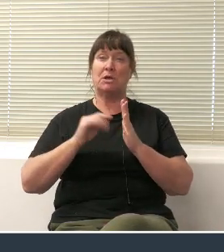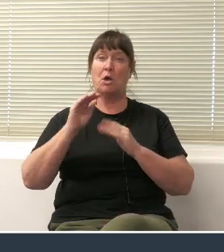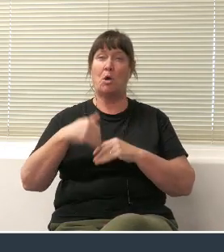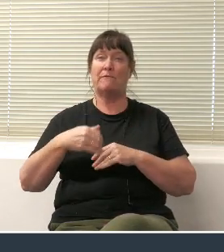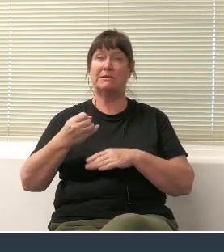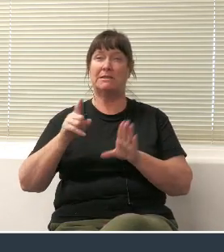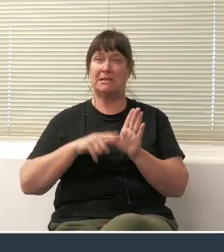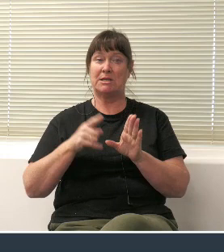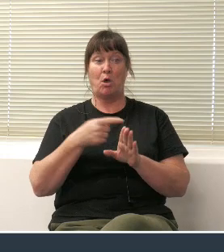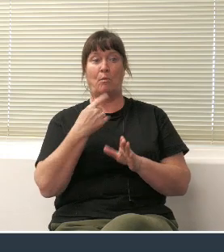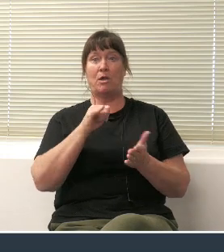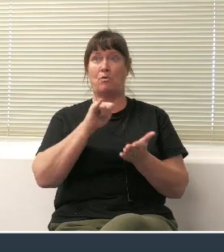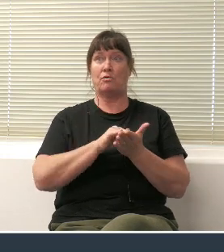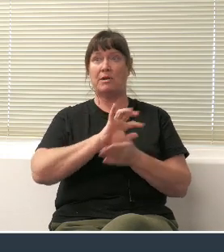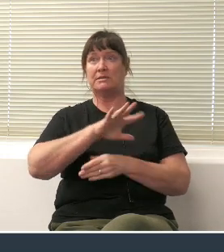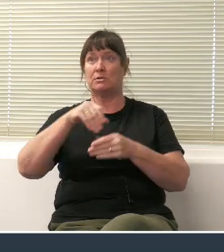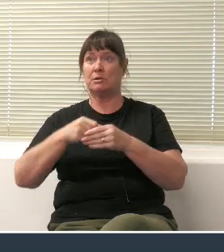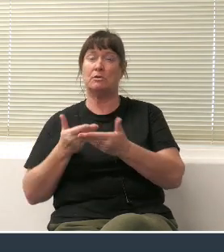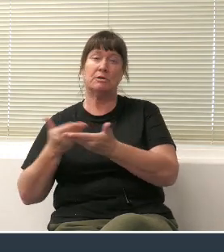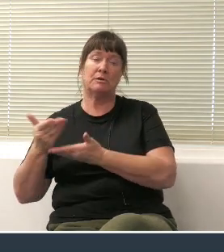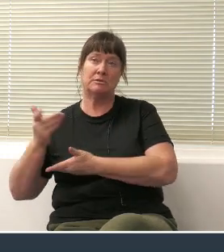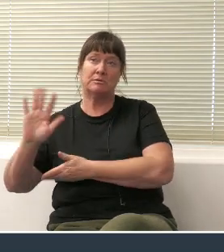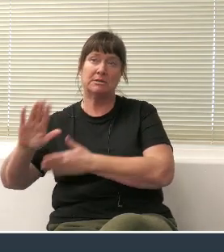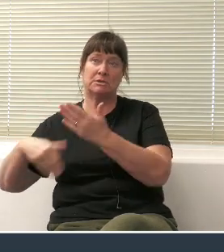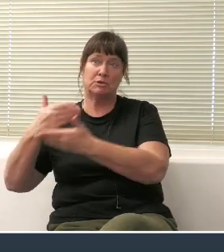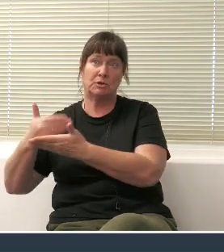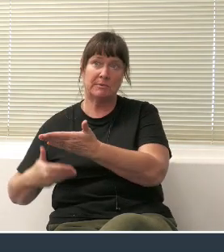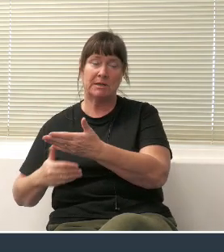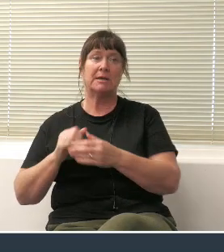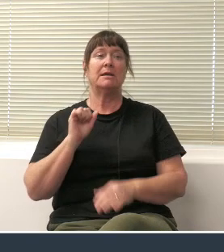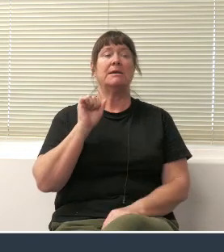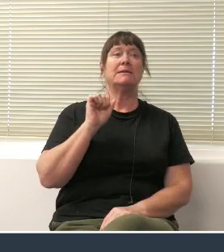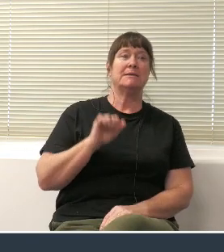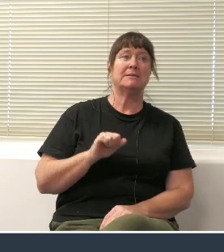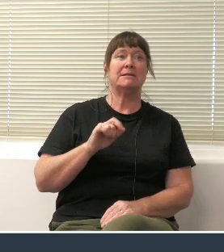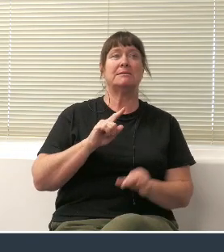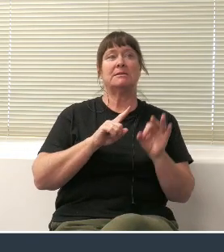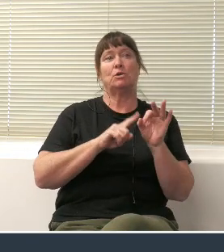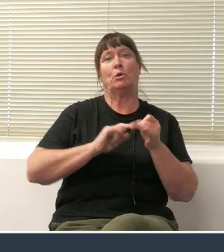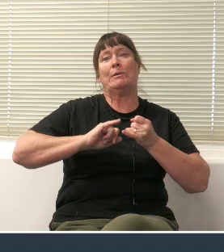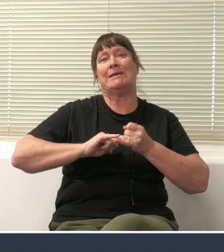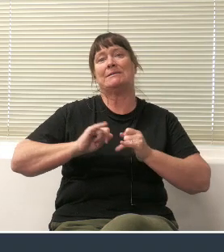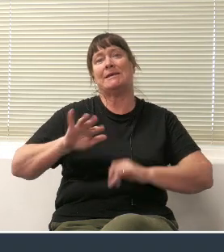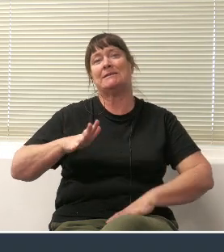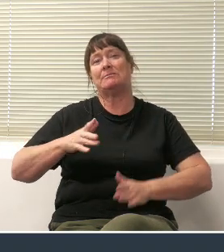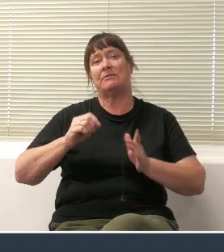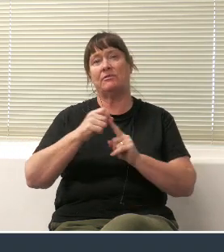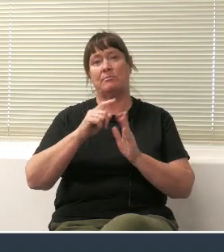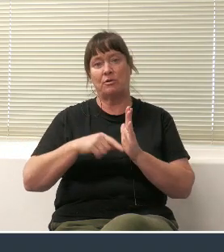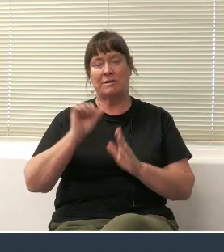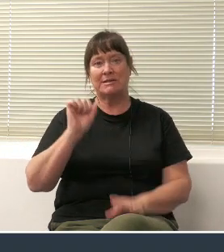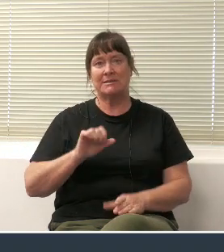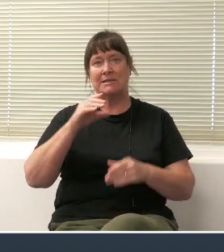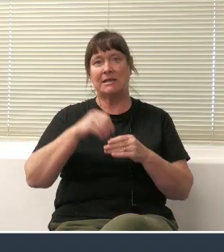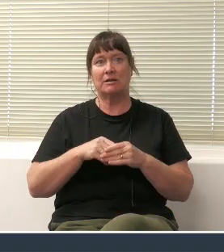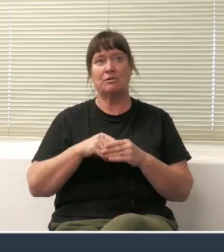we, as a council, authorised to include in the consultation document. That is the current QS estimate for the project, yes. That includes